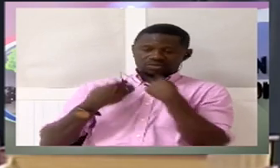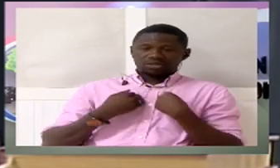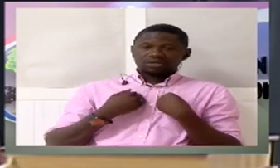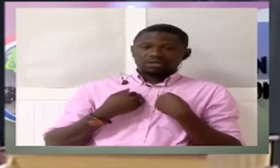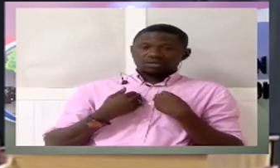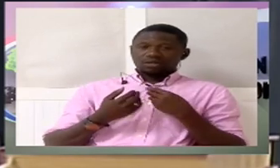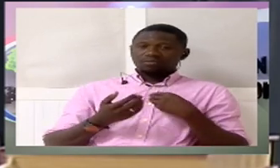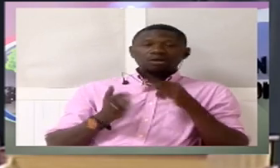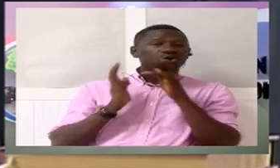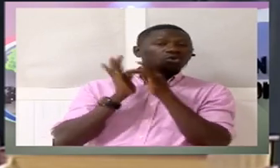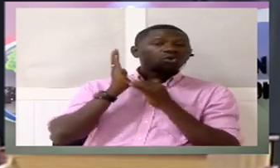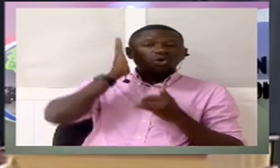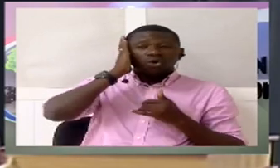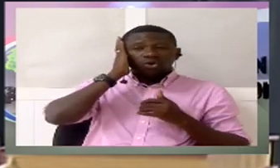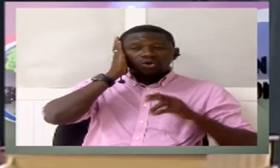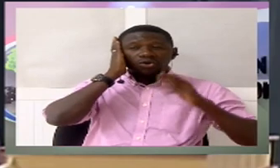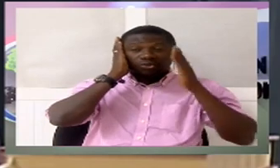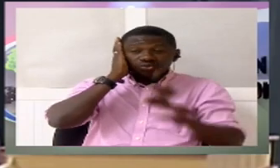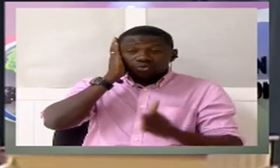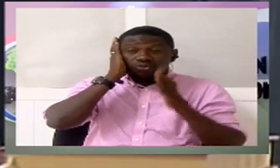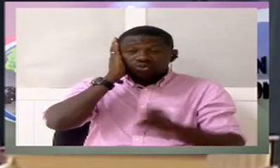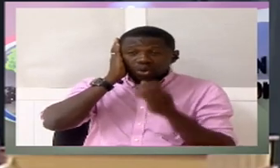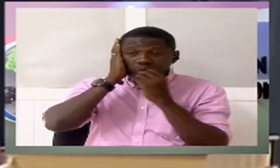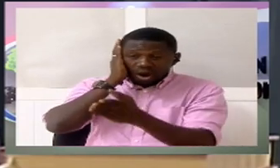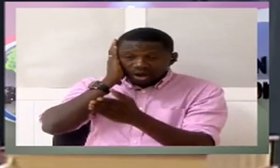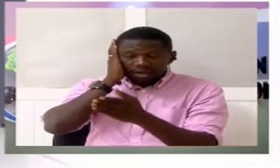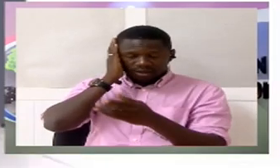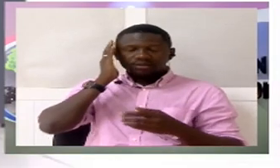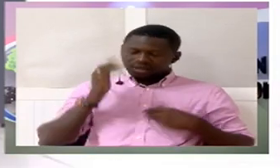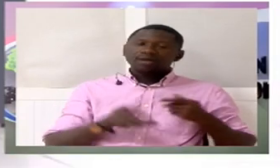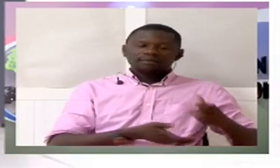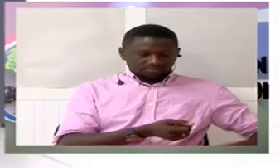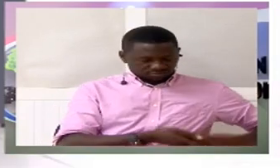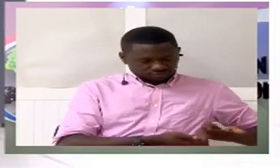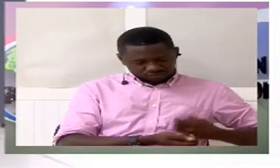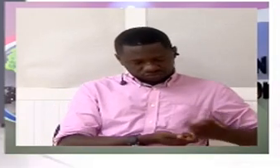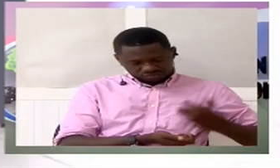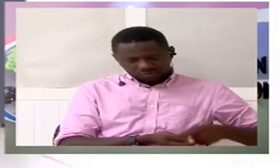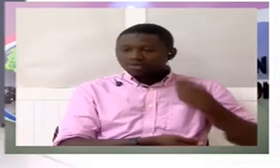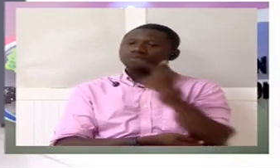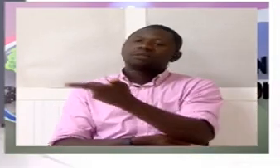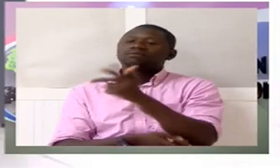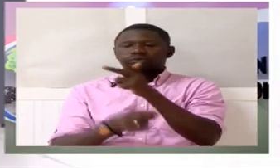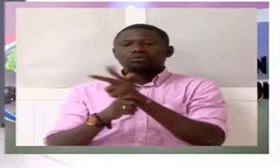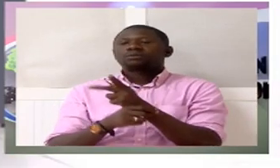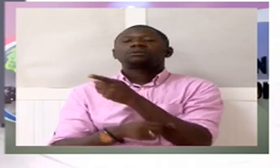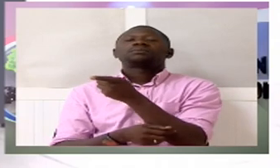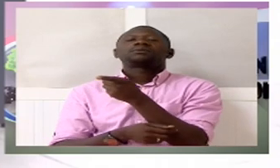then I'll confirm that over the telephone with him. And then I'll take the amount and hand it over to